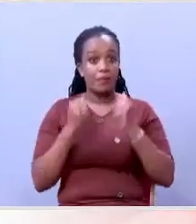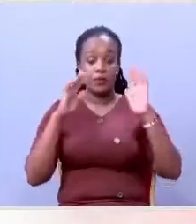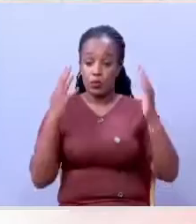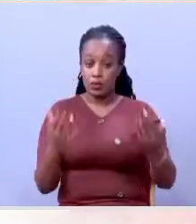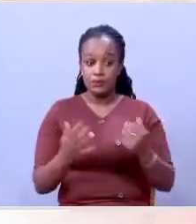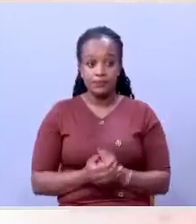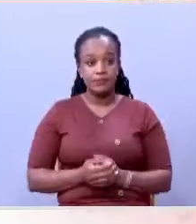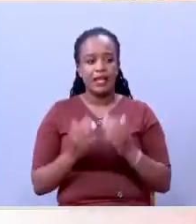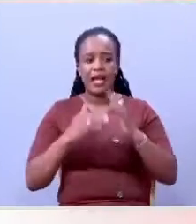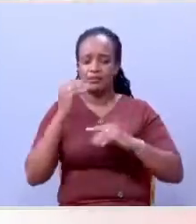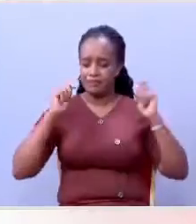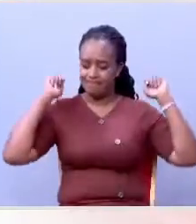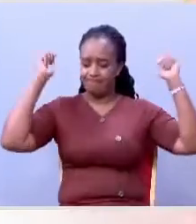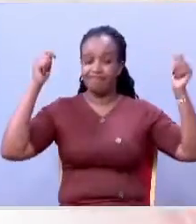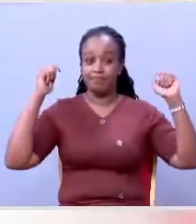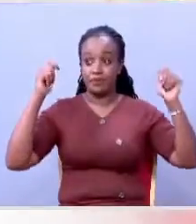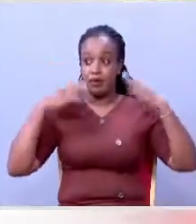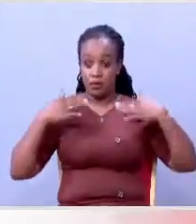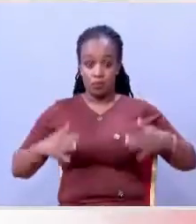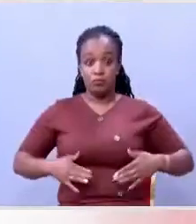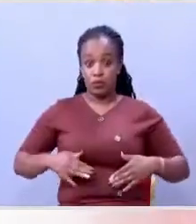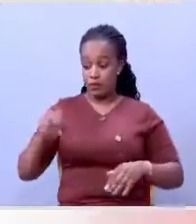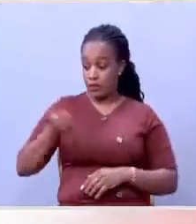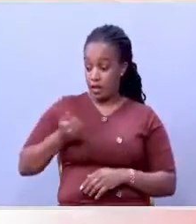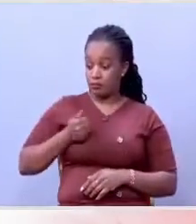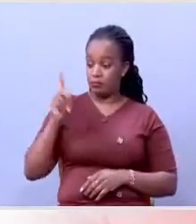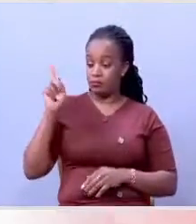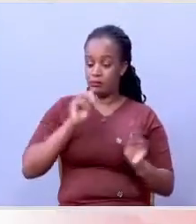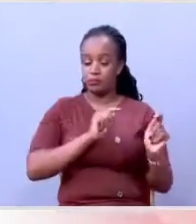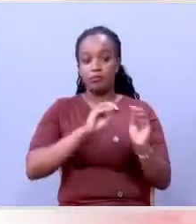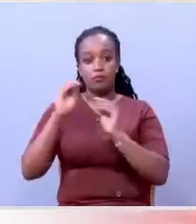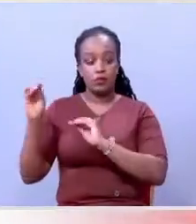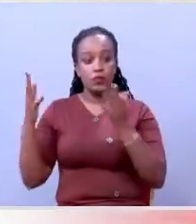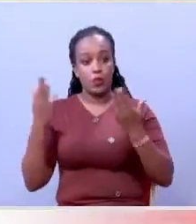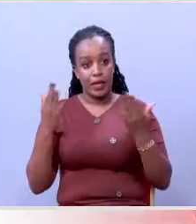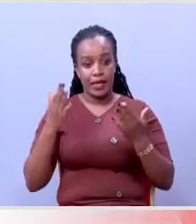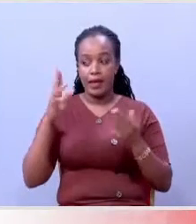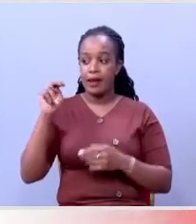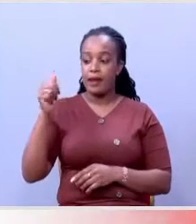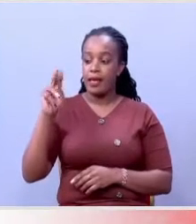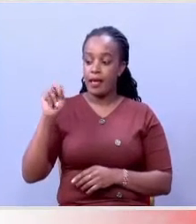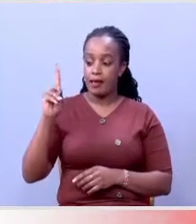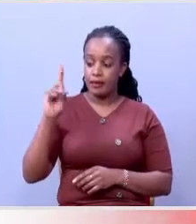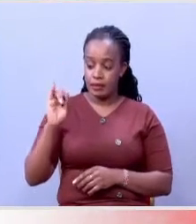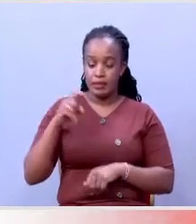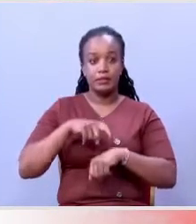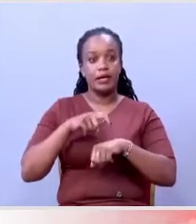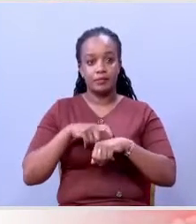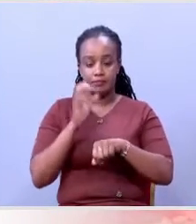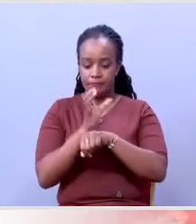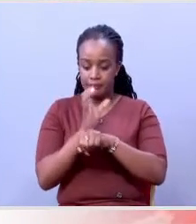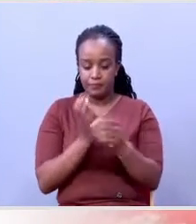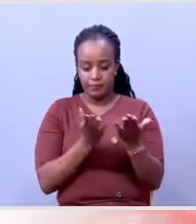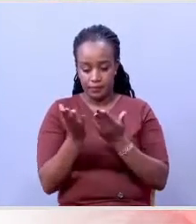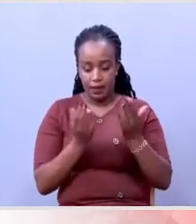the demonstration, the body of the late Tirop was transported to Nandi County, where a requiem mass was held. Speaking during the mass, the